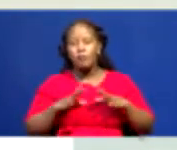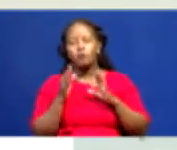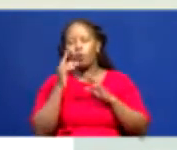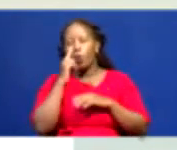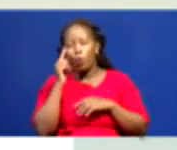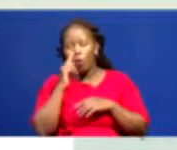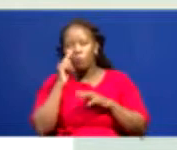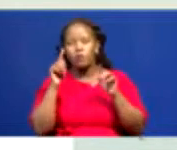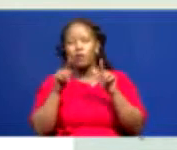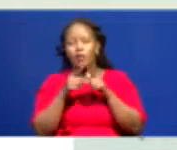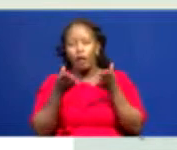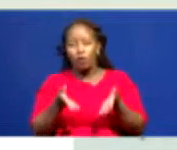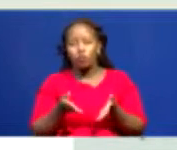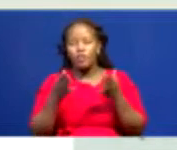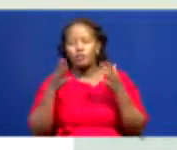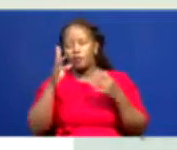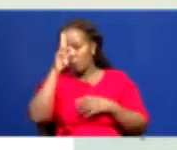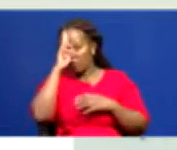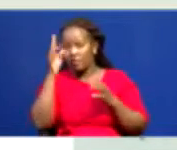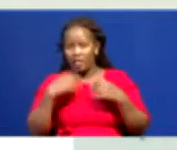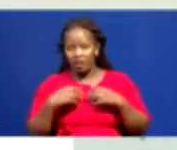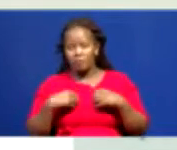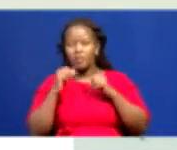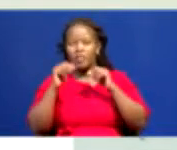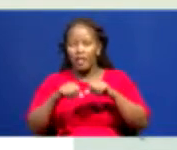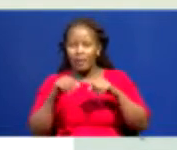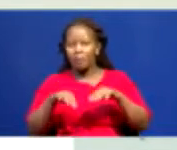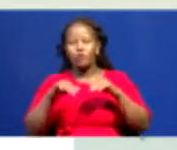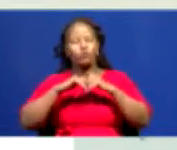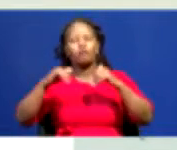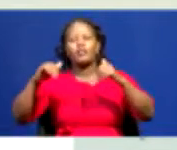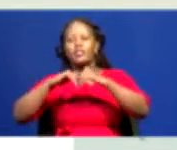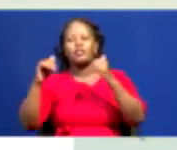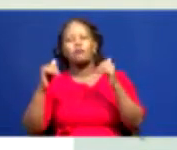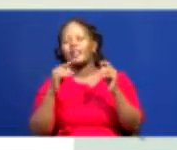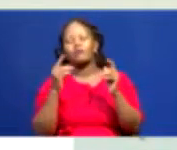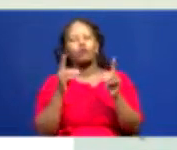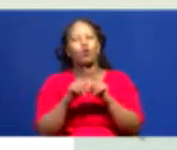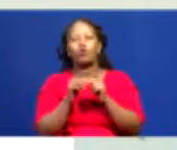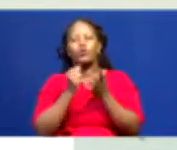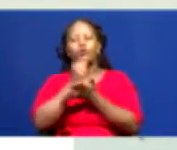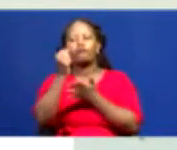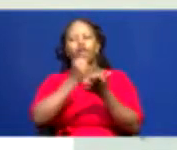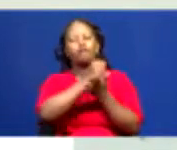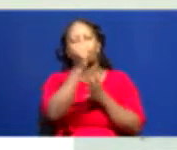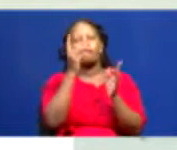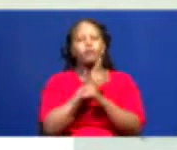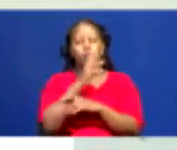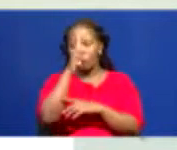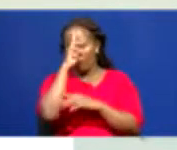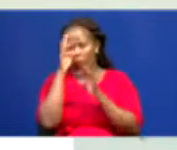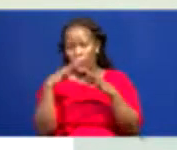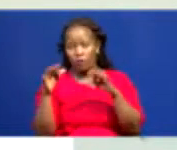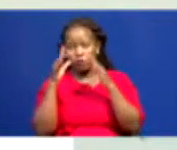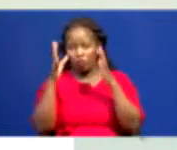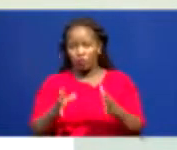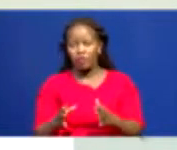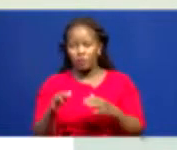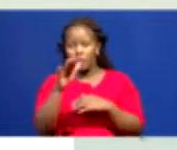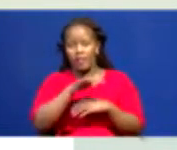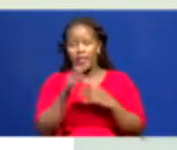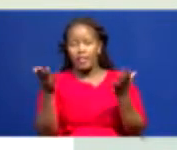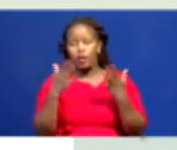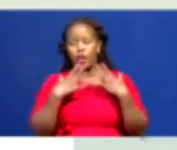what has happened today is that police have actually managed to dispatch various police officers in the residential area, just to ensure that even as